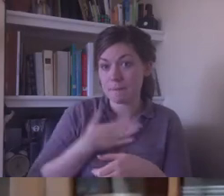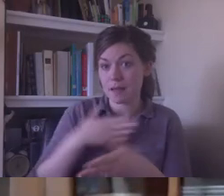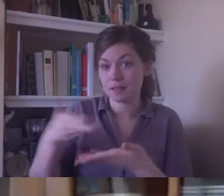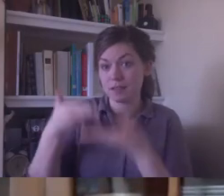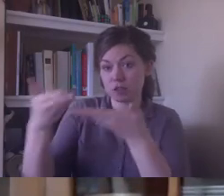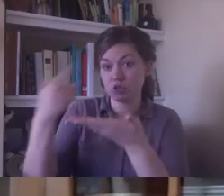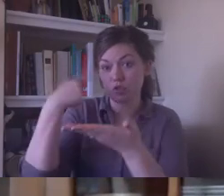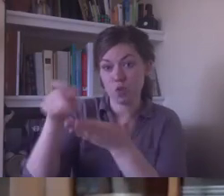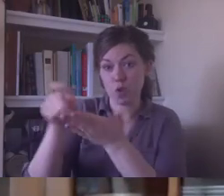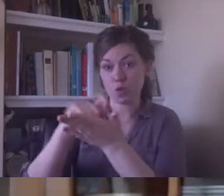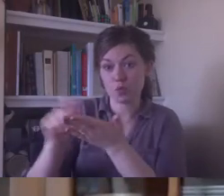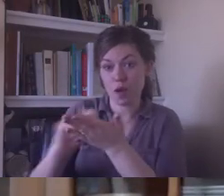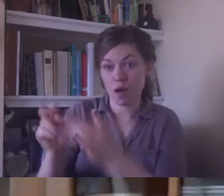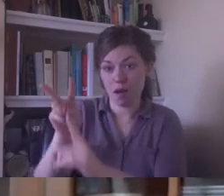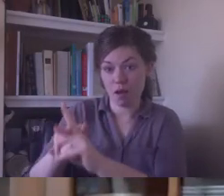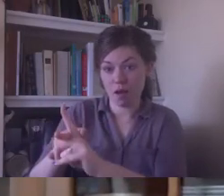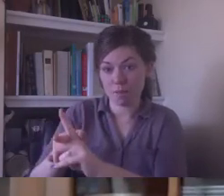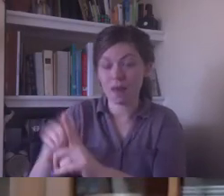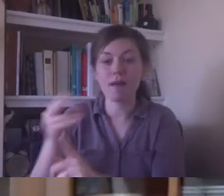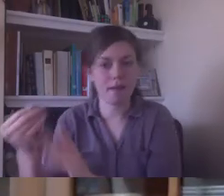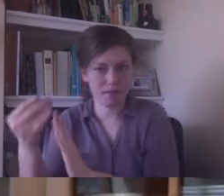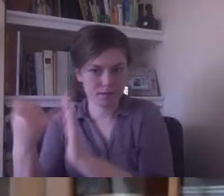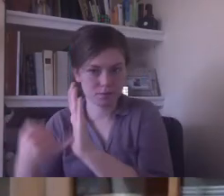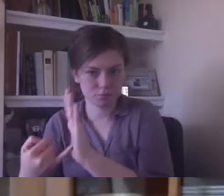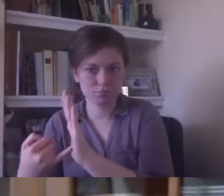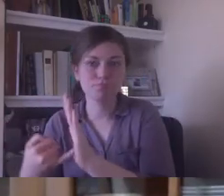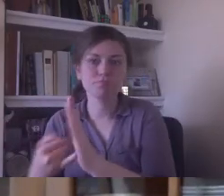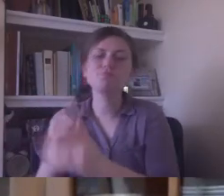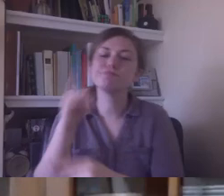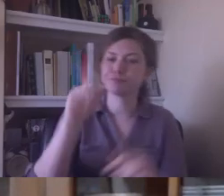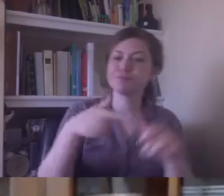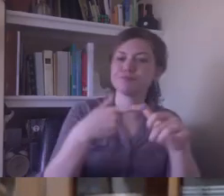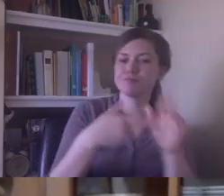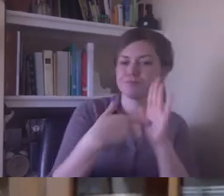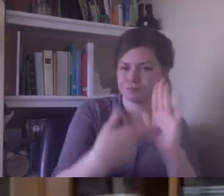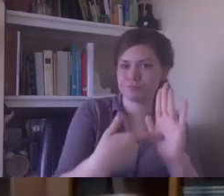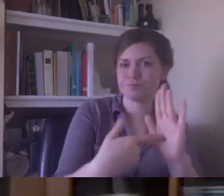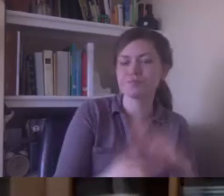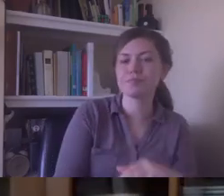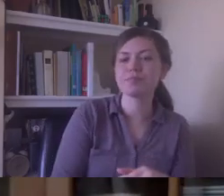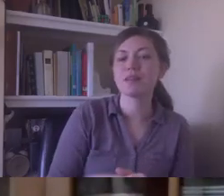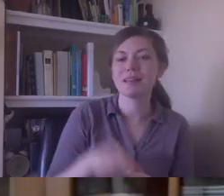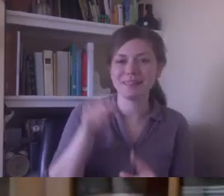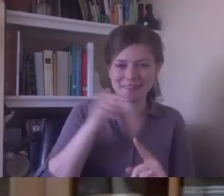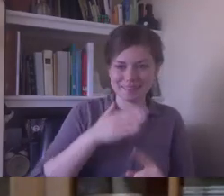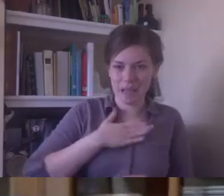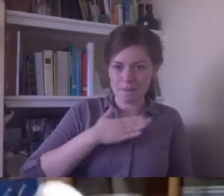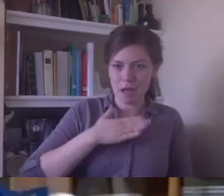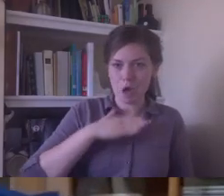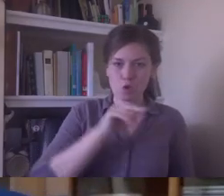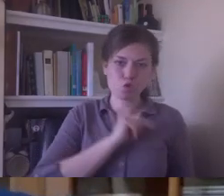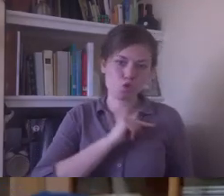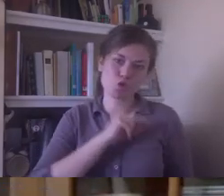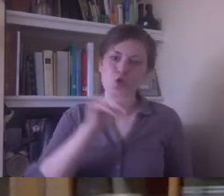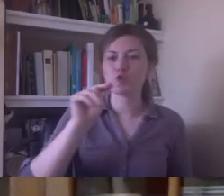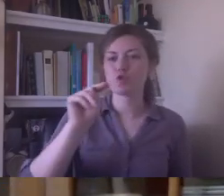writing assignment and illustrating, I thought I would share this with you. This is my very own Norbert. Look at